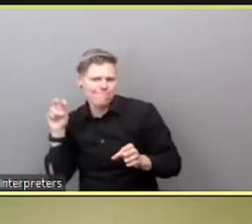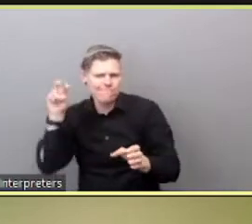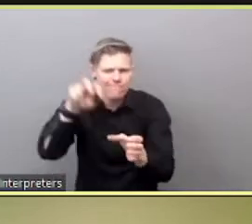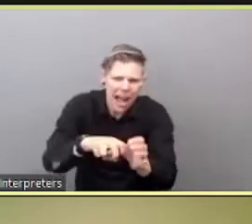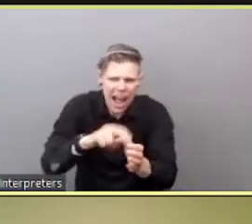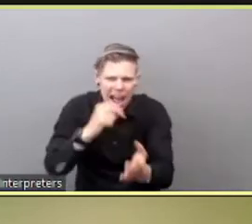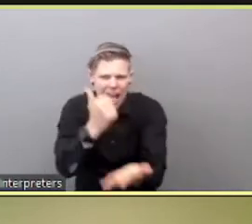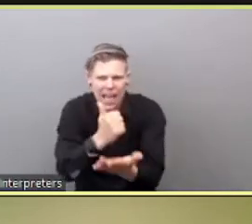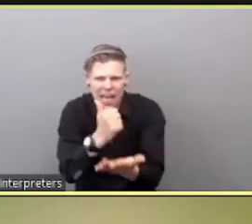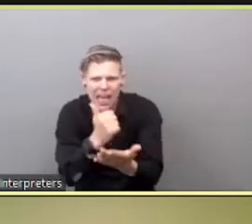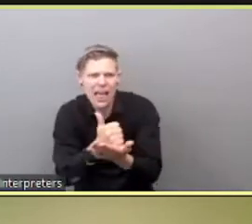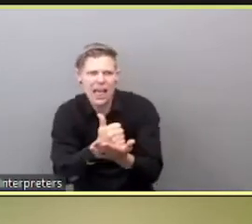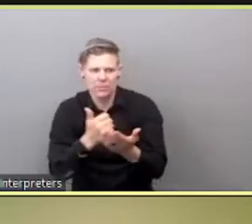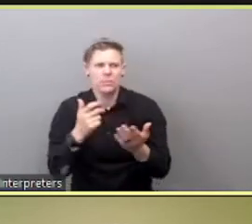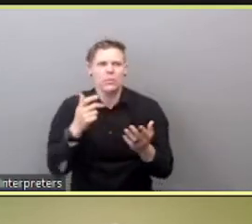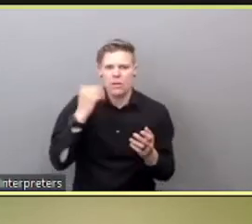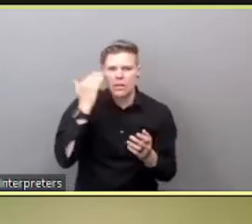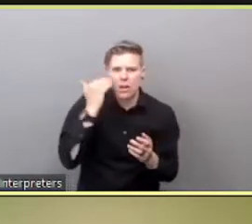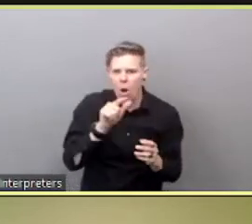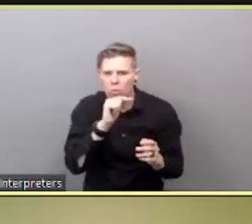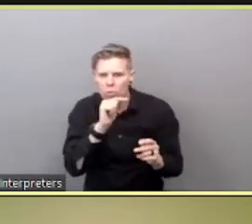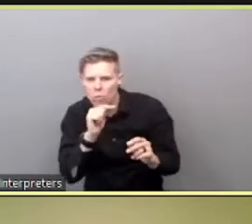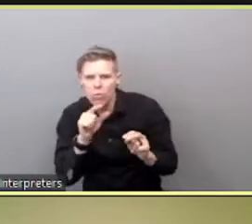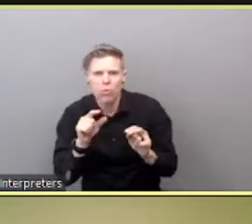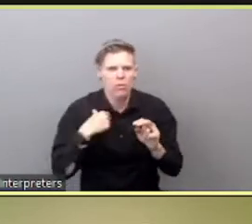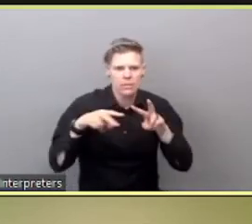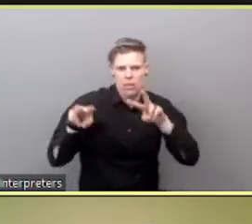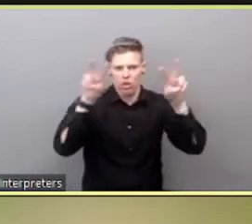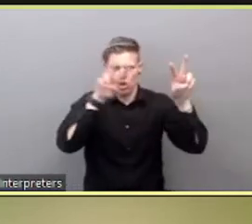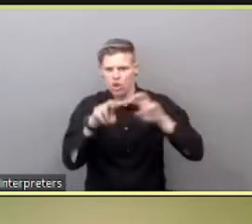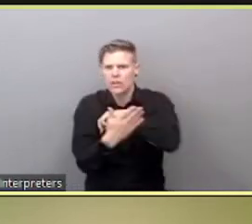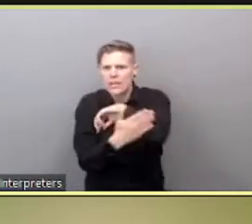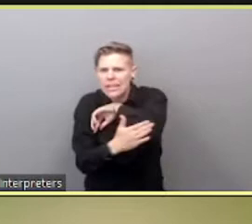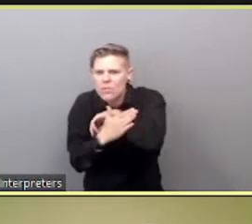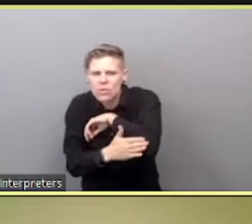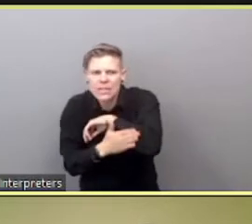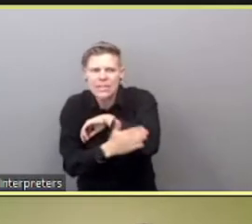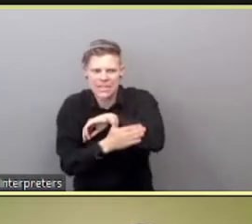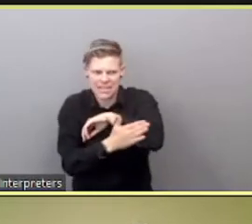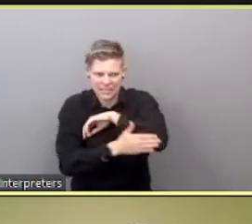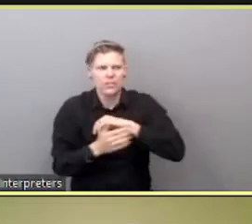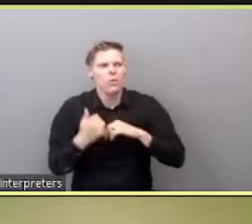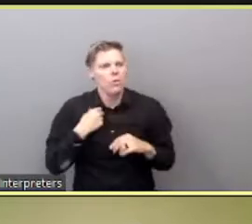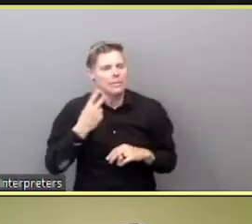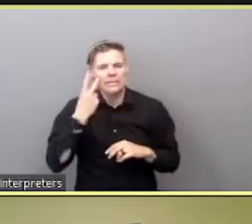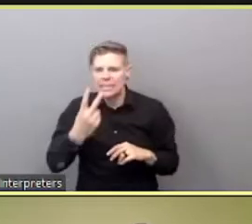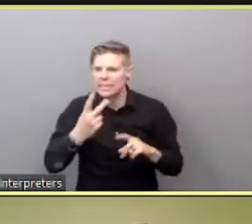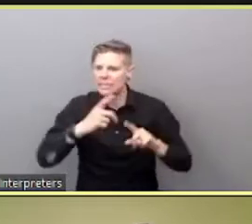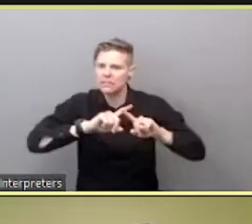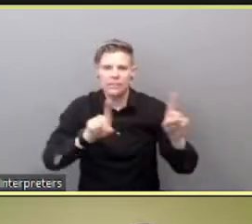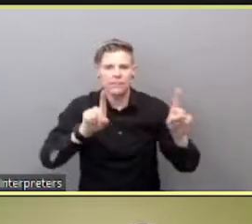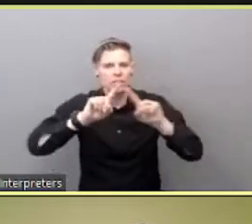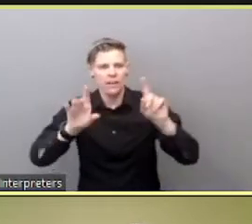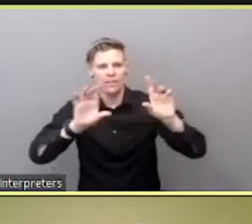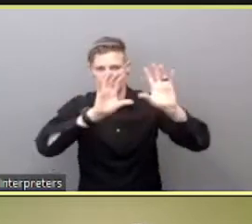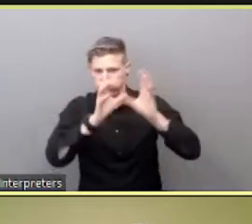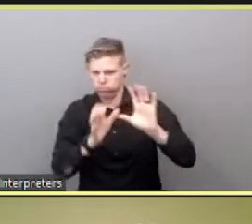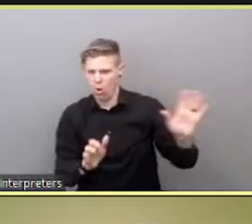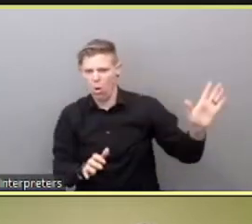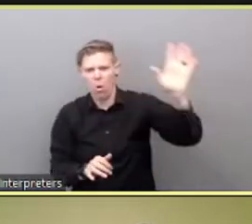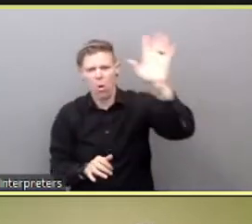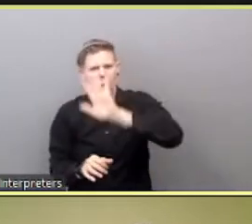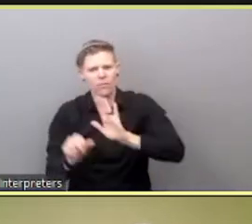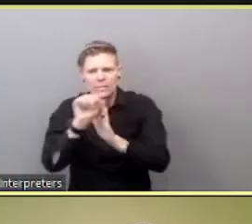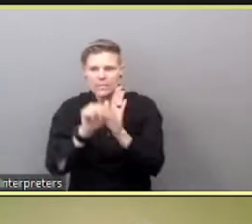based on educational attainment and the impact that the economic downturn had on them. Very quickly here on this slide, we're looking